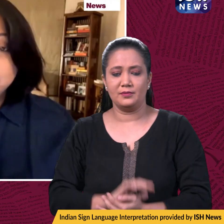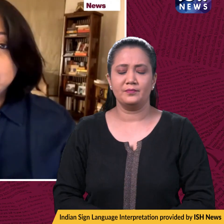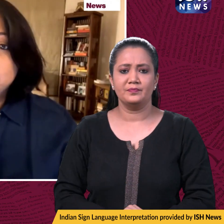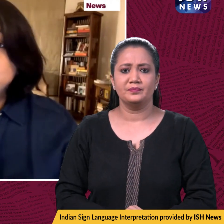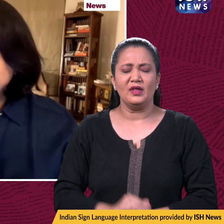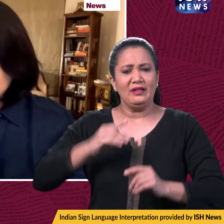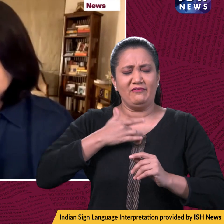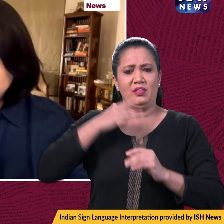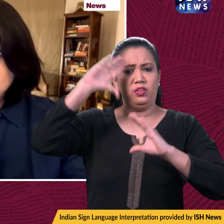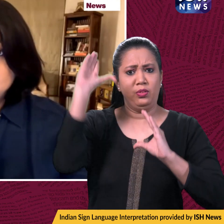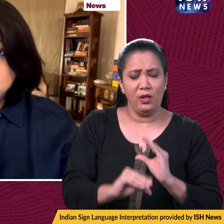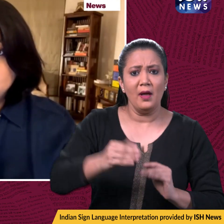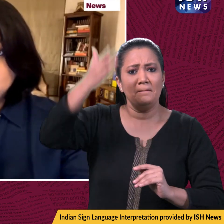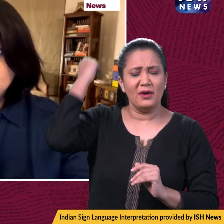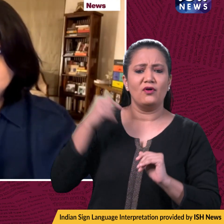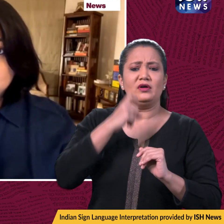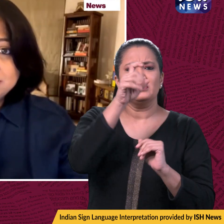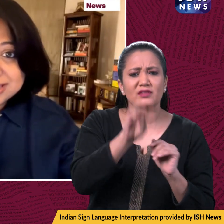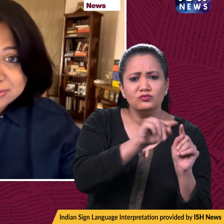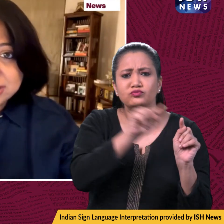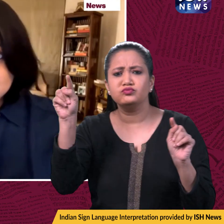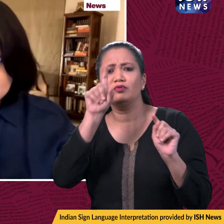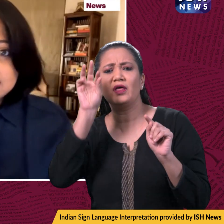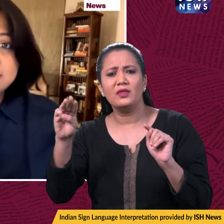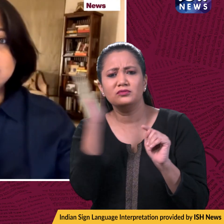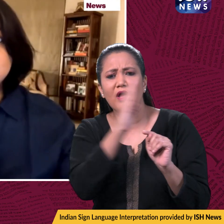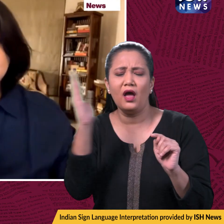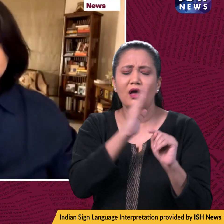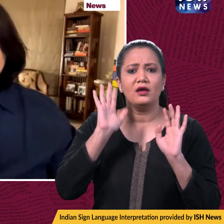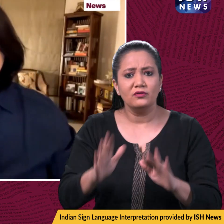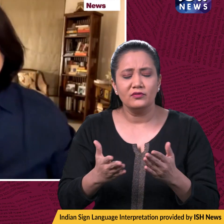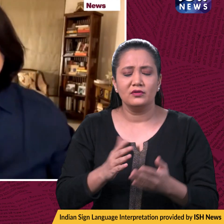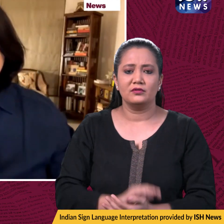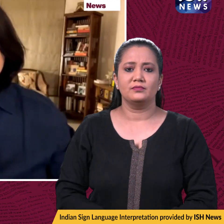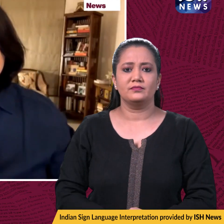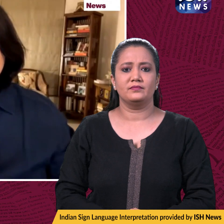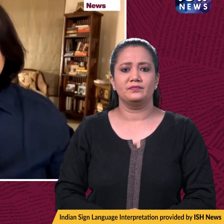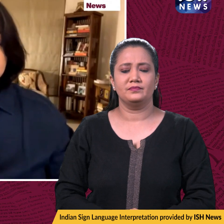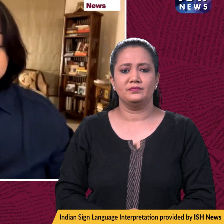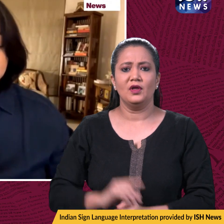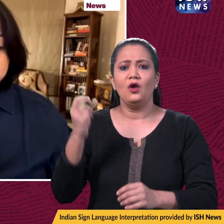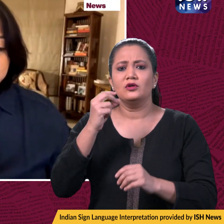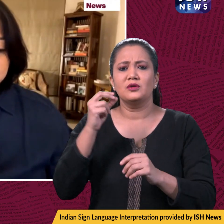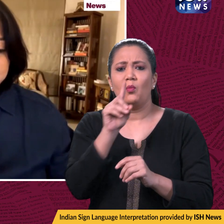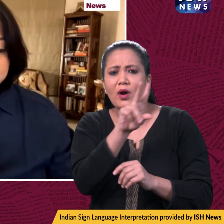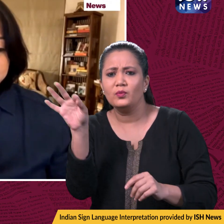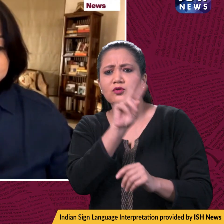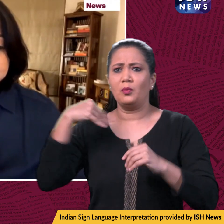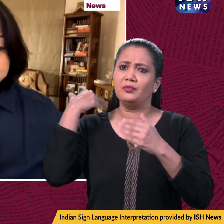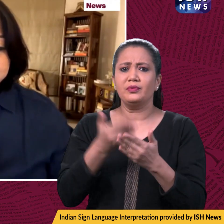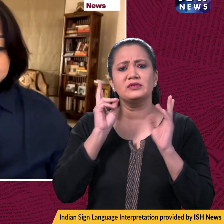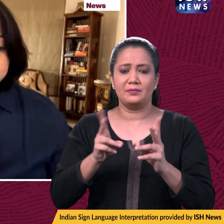5,748, which is very, very low because we were hovering between the 7,000 and 10,000 cases per day until the last couple of